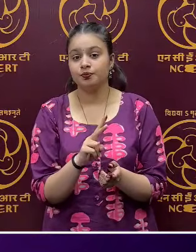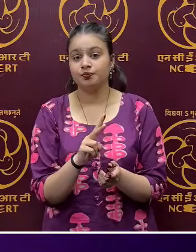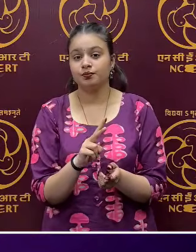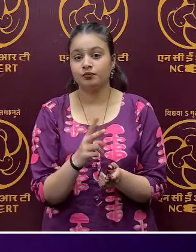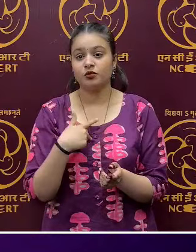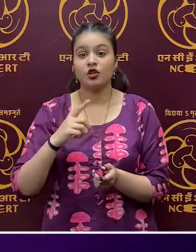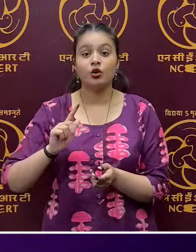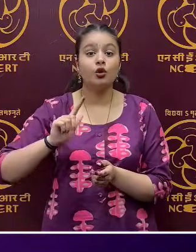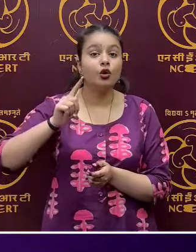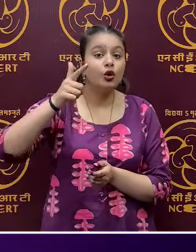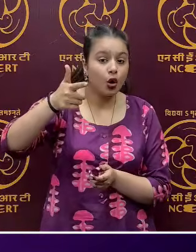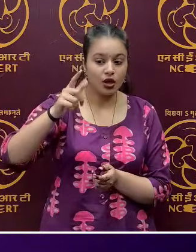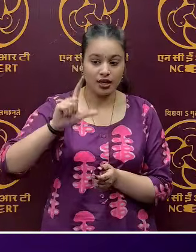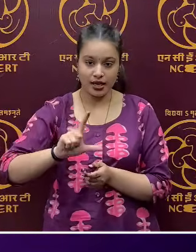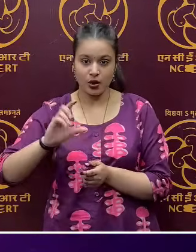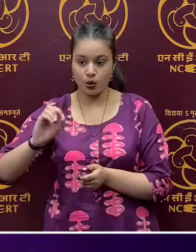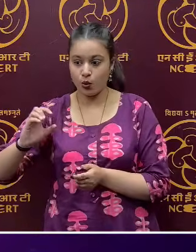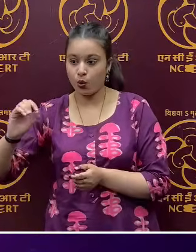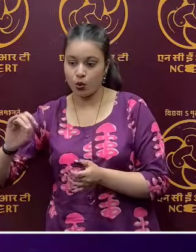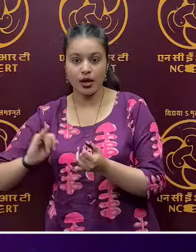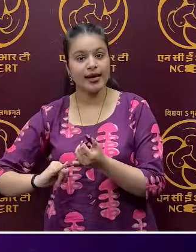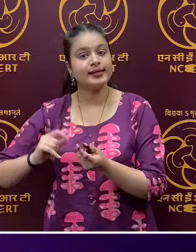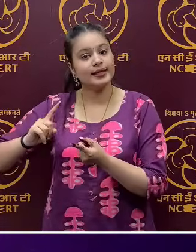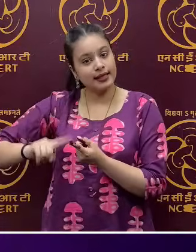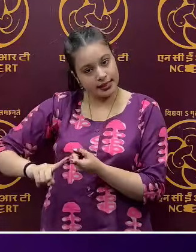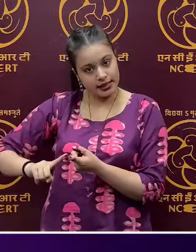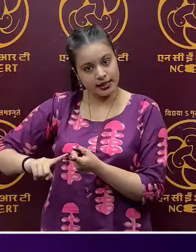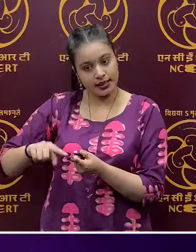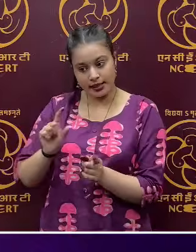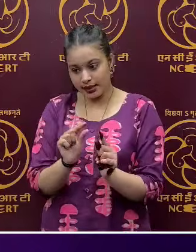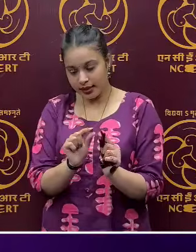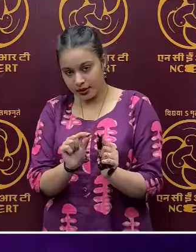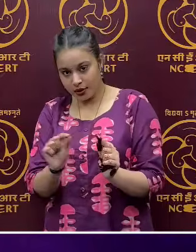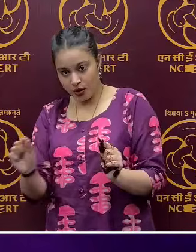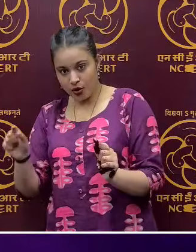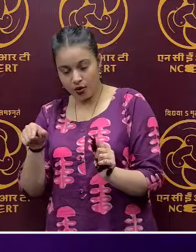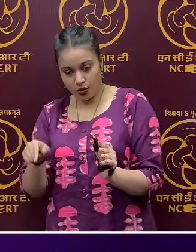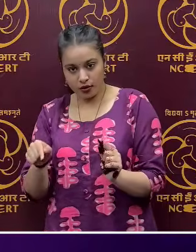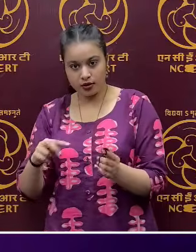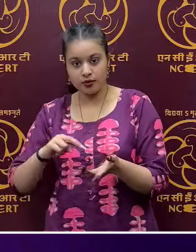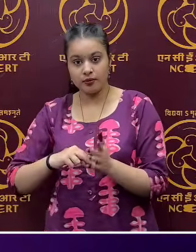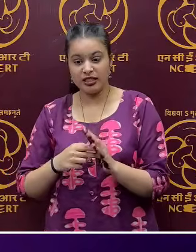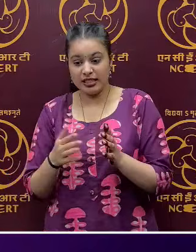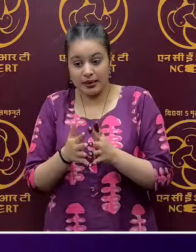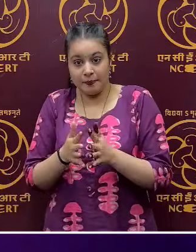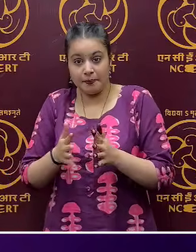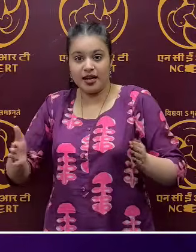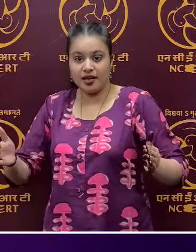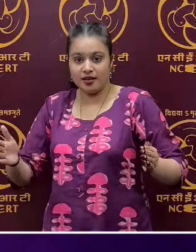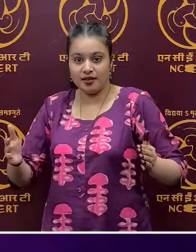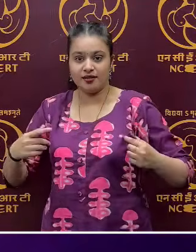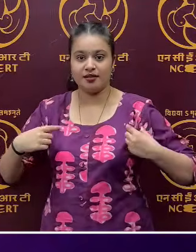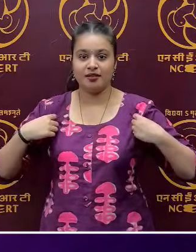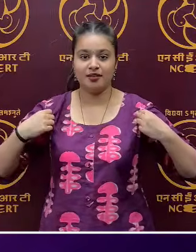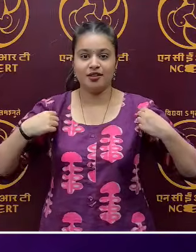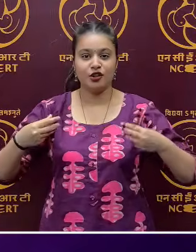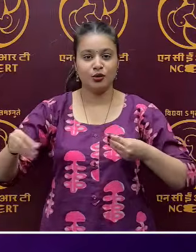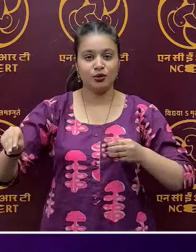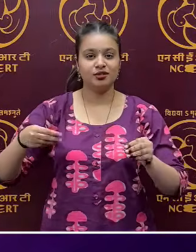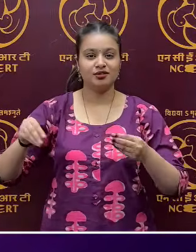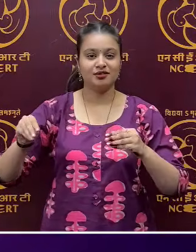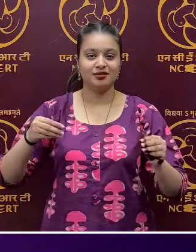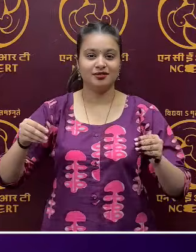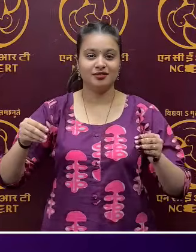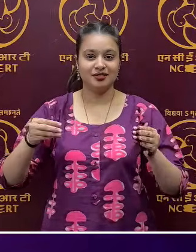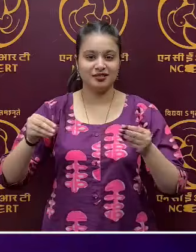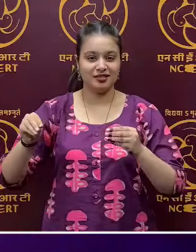long spelling, double O, is the loose spelling, right? It's expanded. So it's loose like anything that